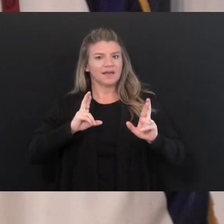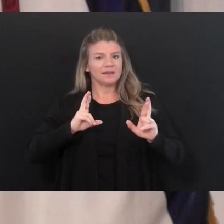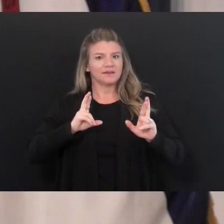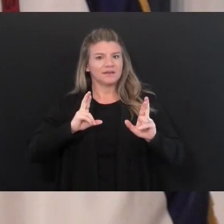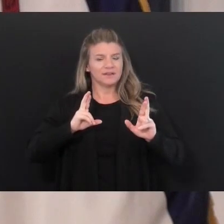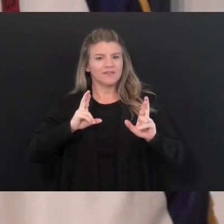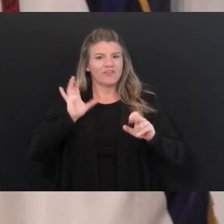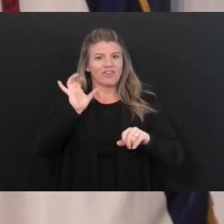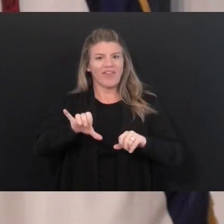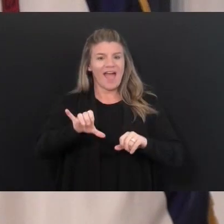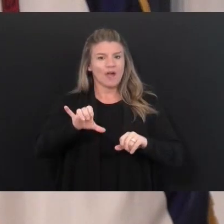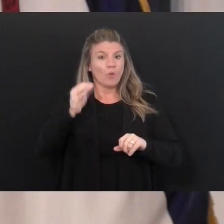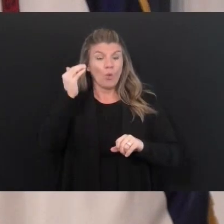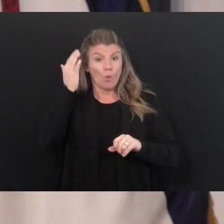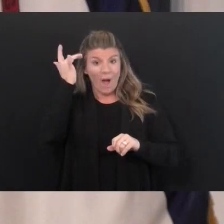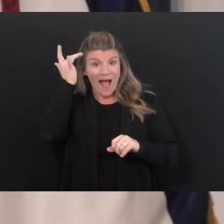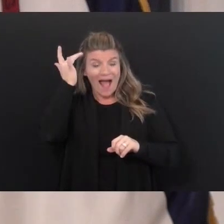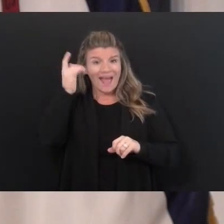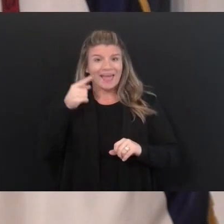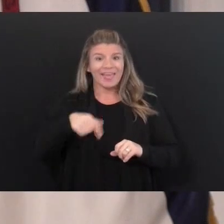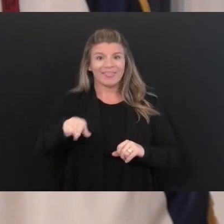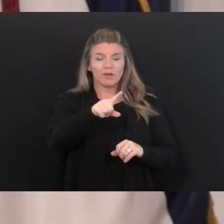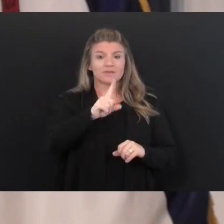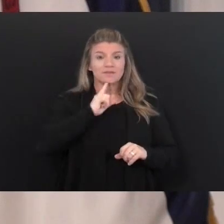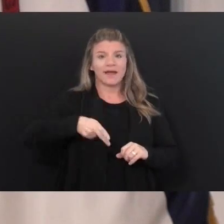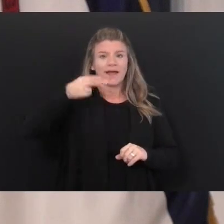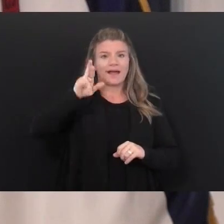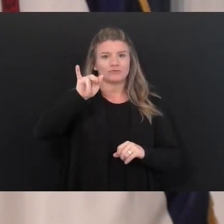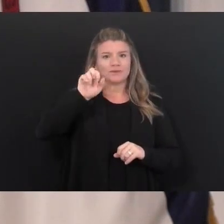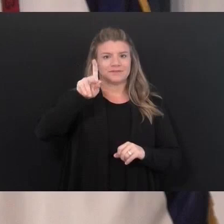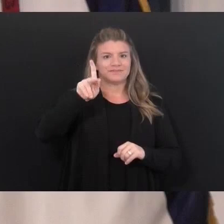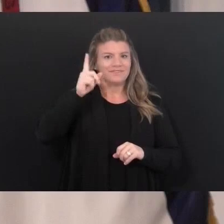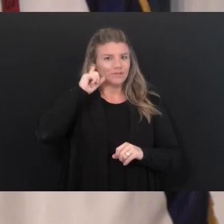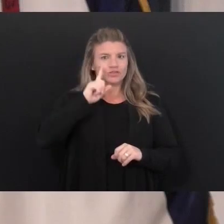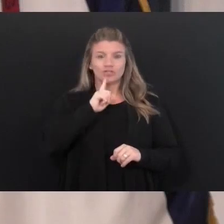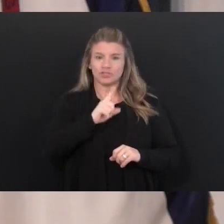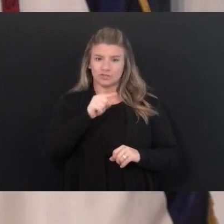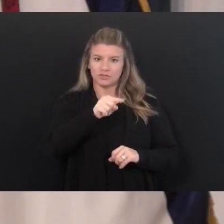know these people are the most vulnerable of all. Now,